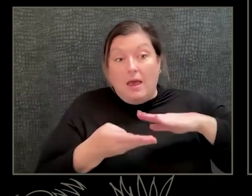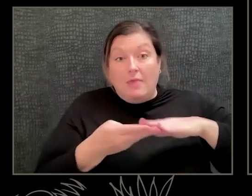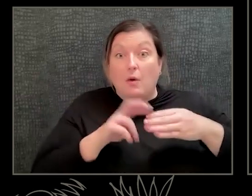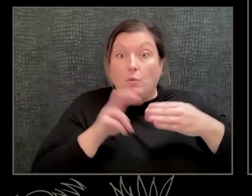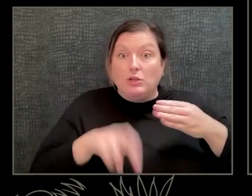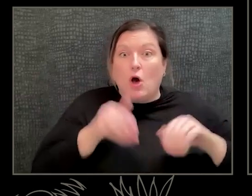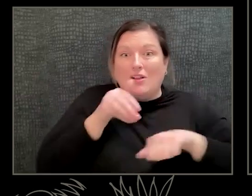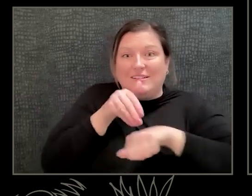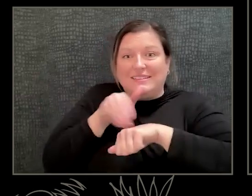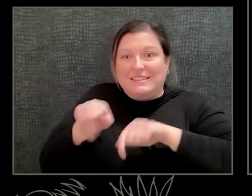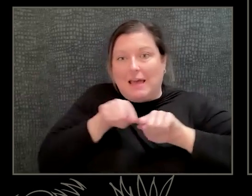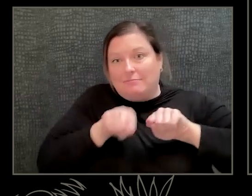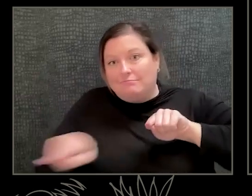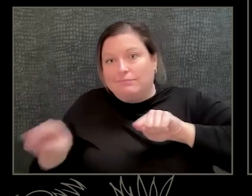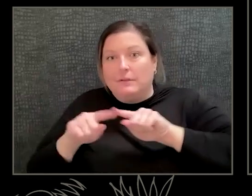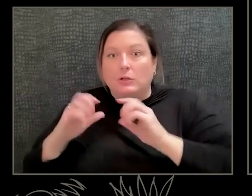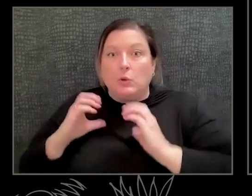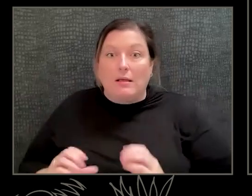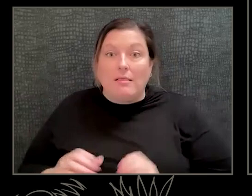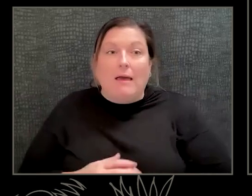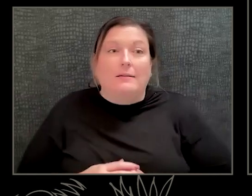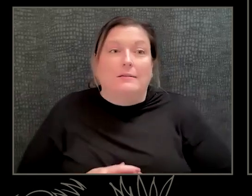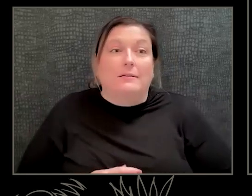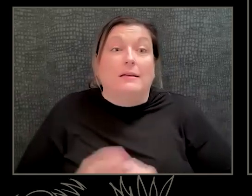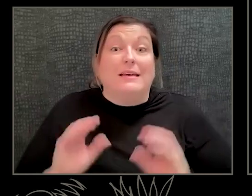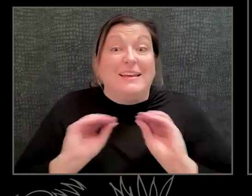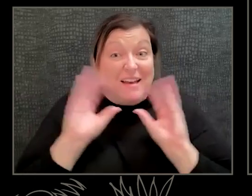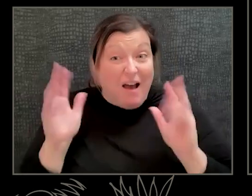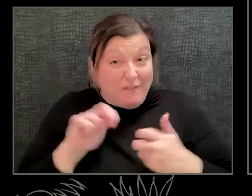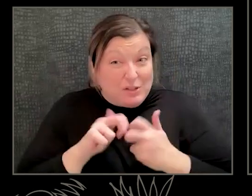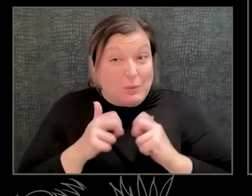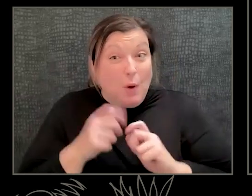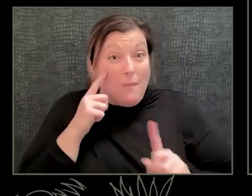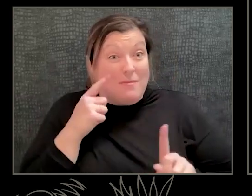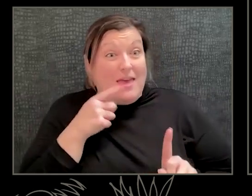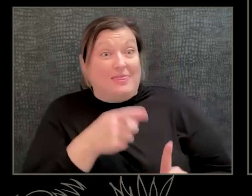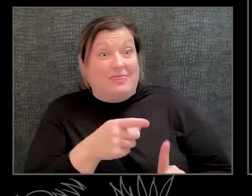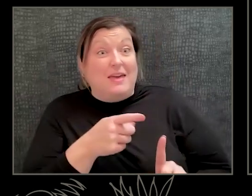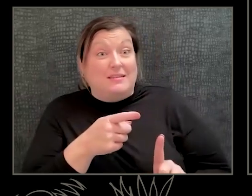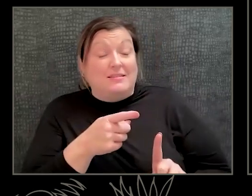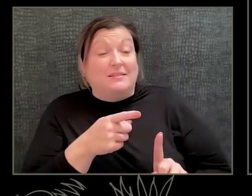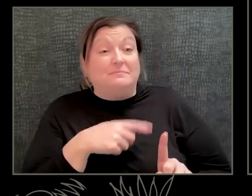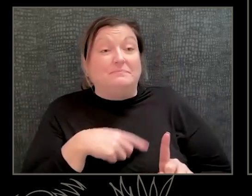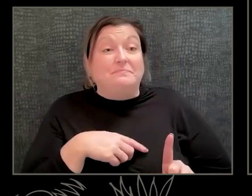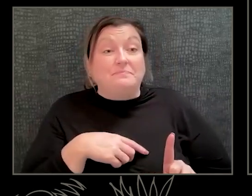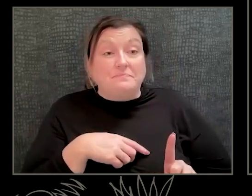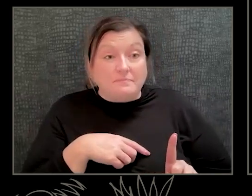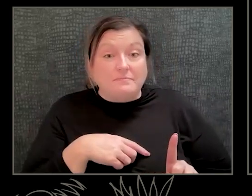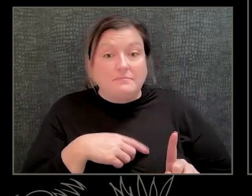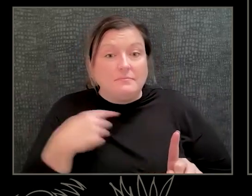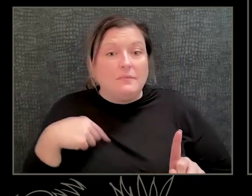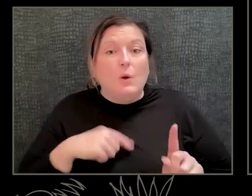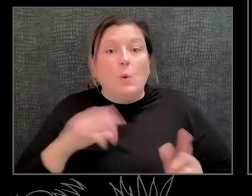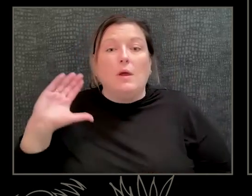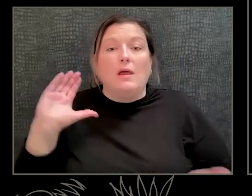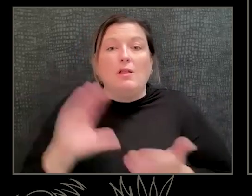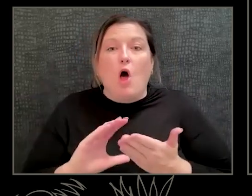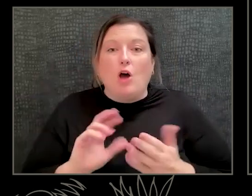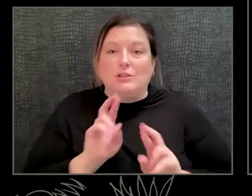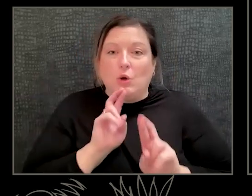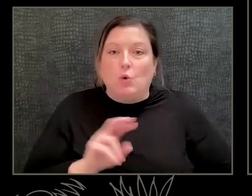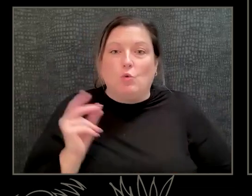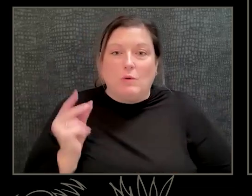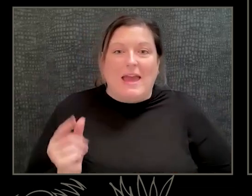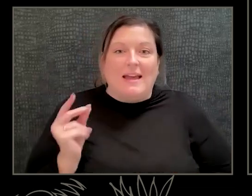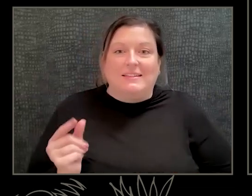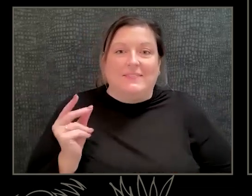client. The obvious problem of something like this is that we lost the reactivity. We are not kind